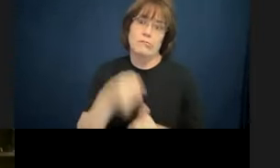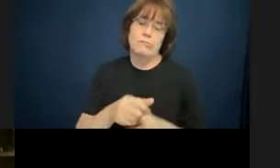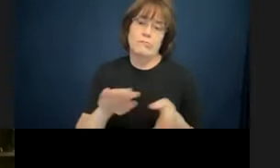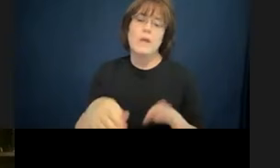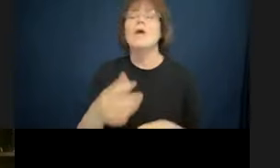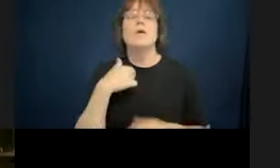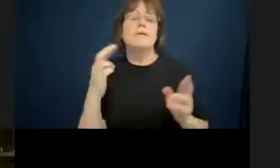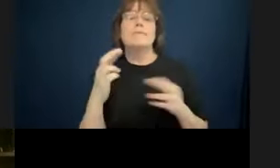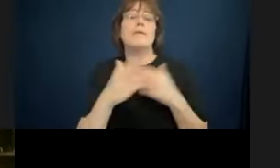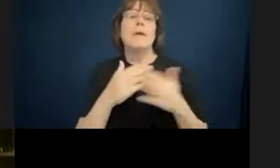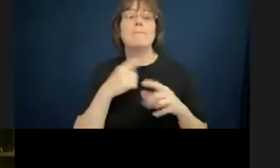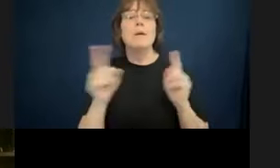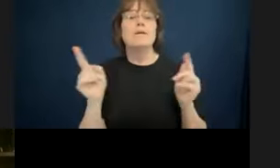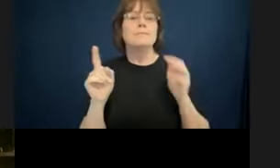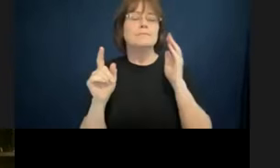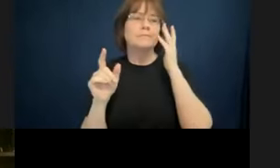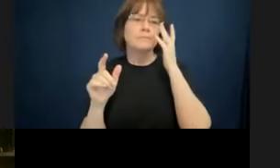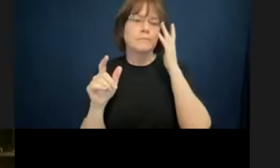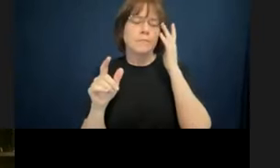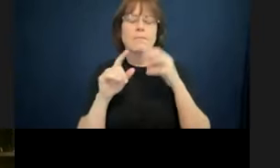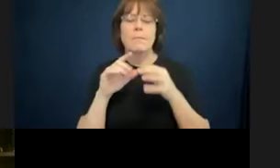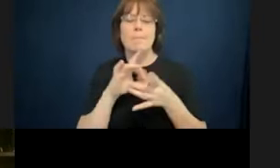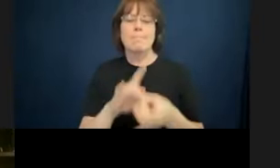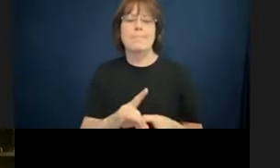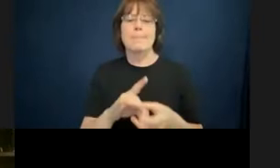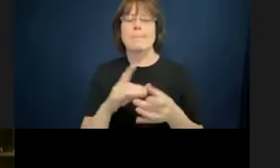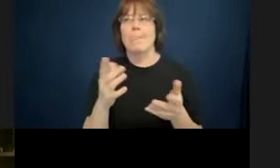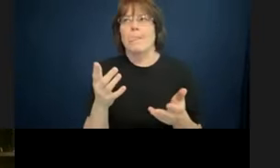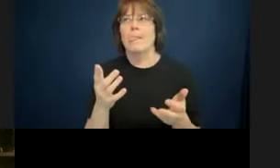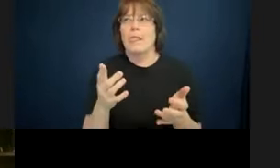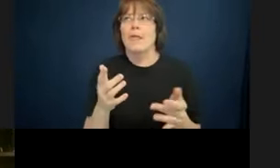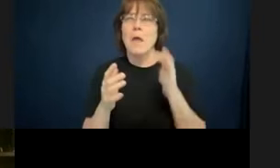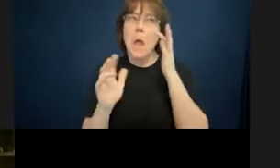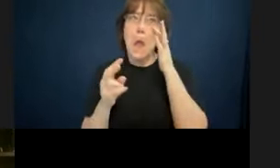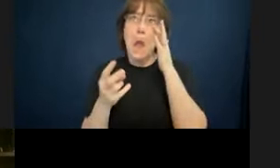Let's hope. But when it comes to sort of, I mean,